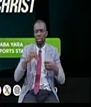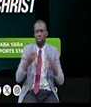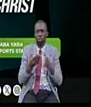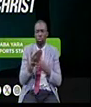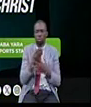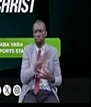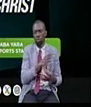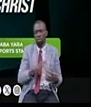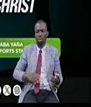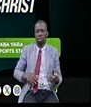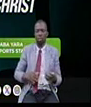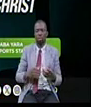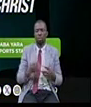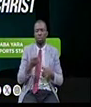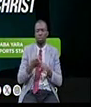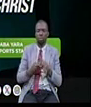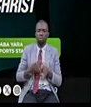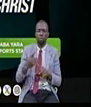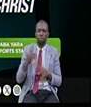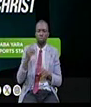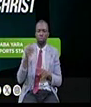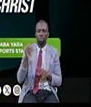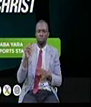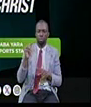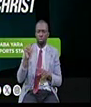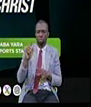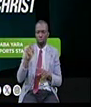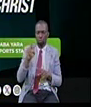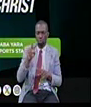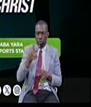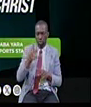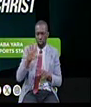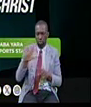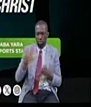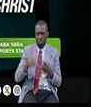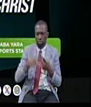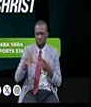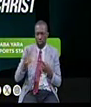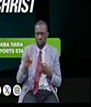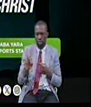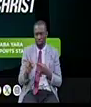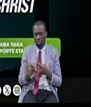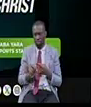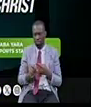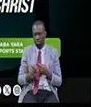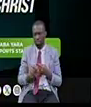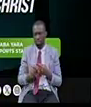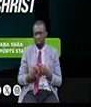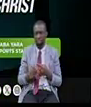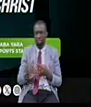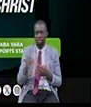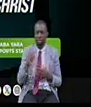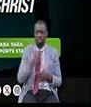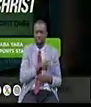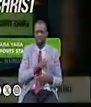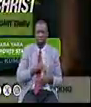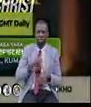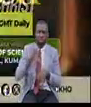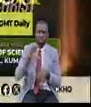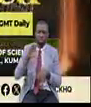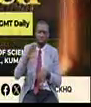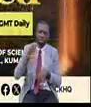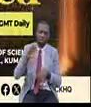30th of July 2024. The Ministers, Church Workers and